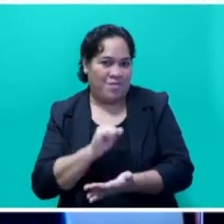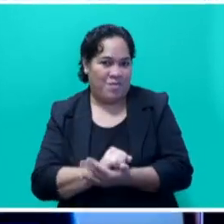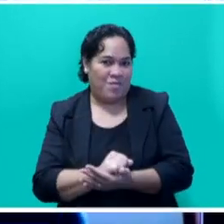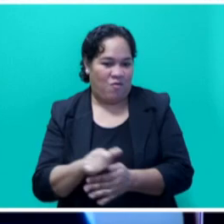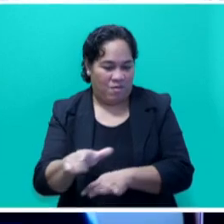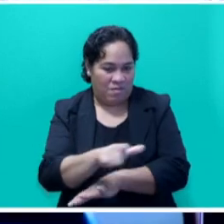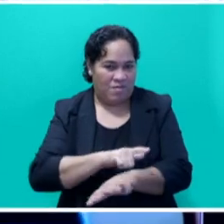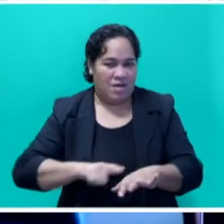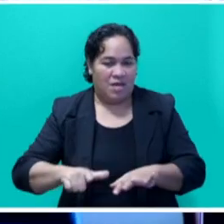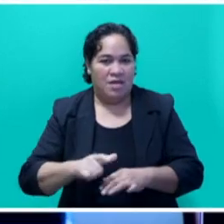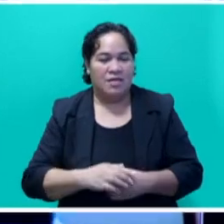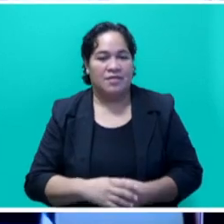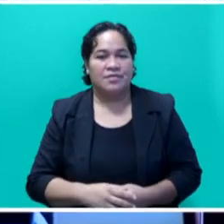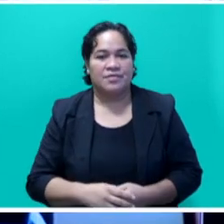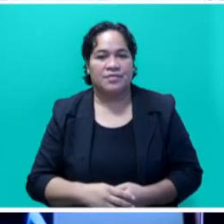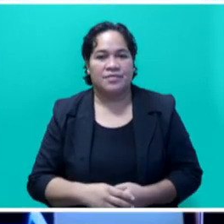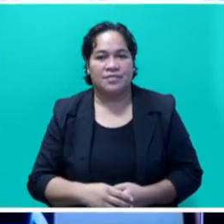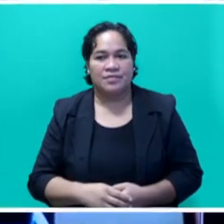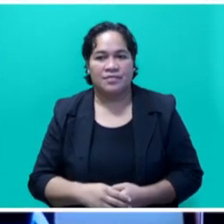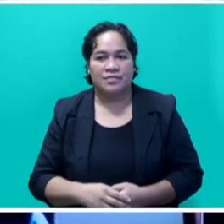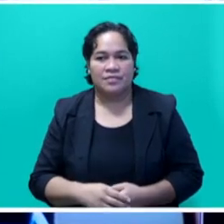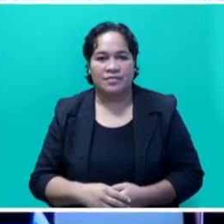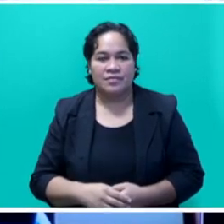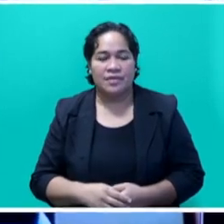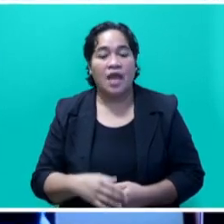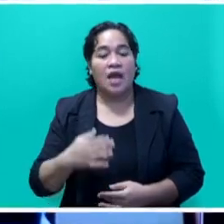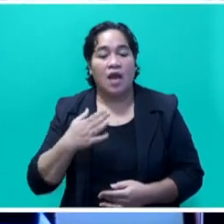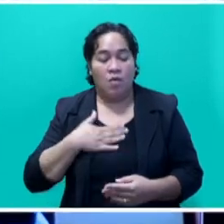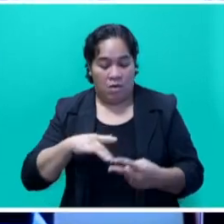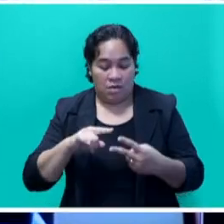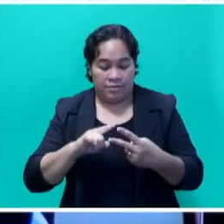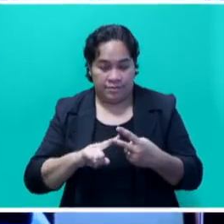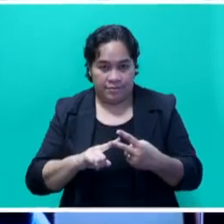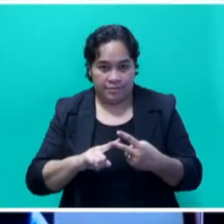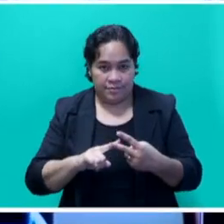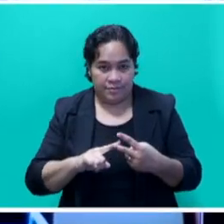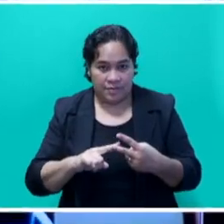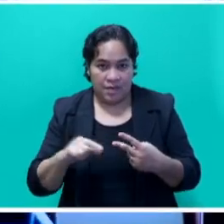sir, the other point I'd like to make, Honorable,